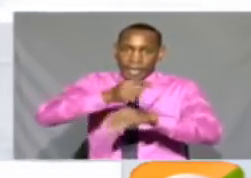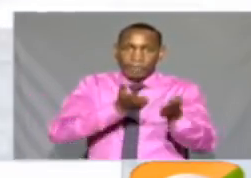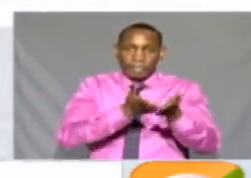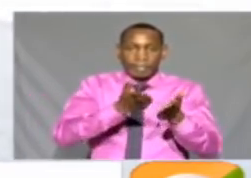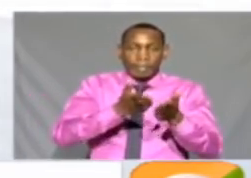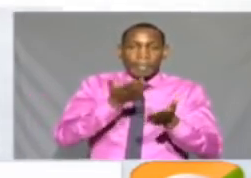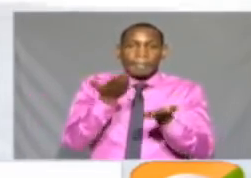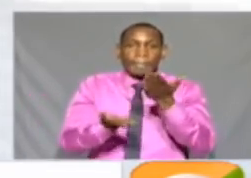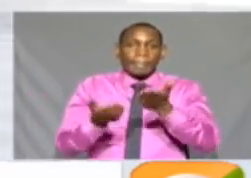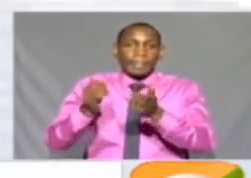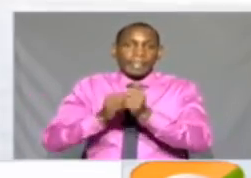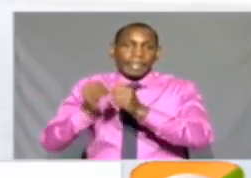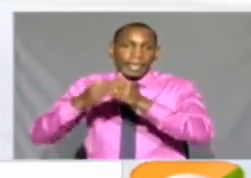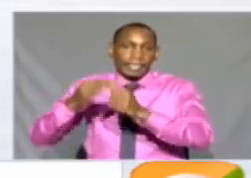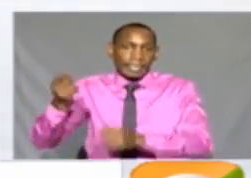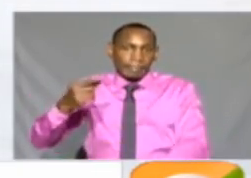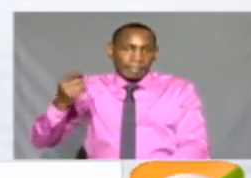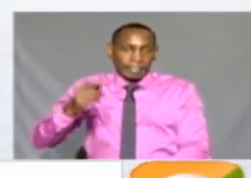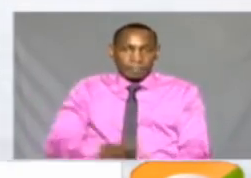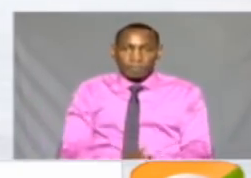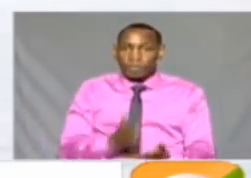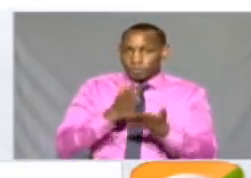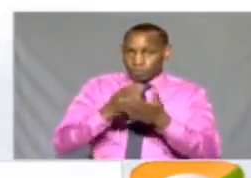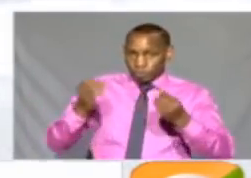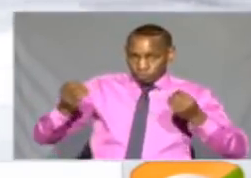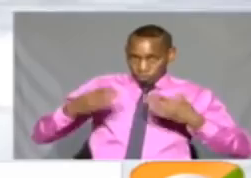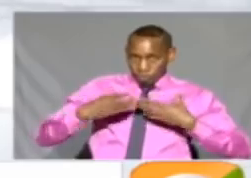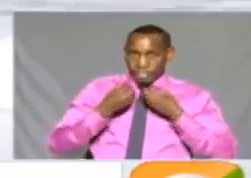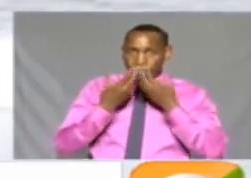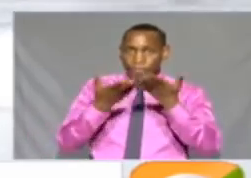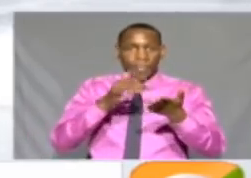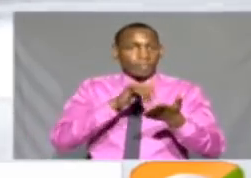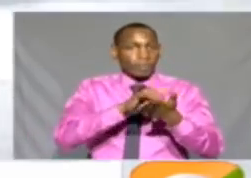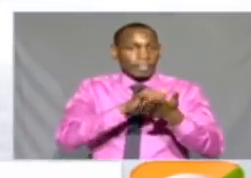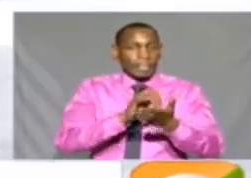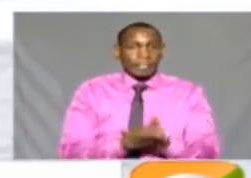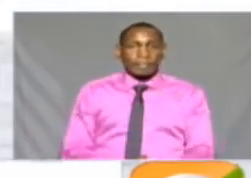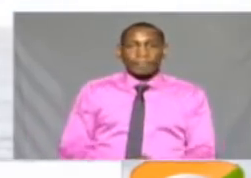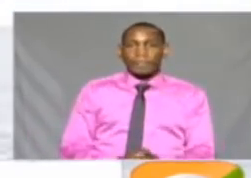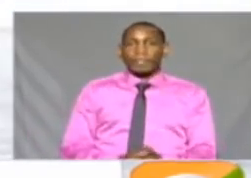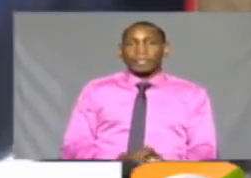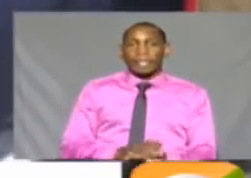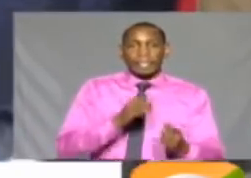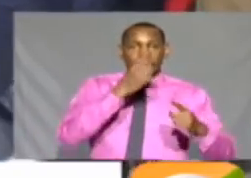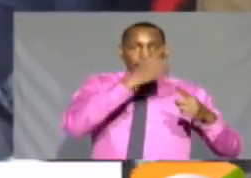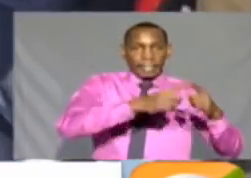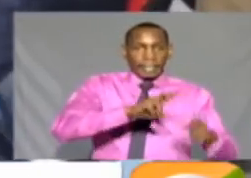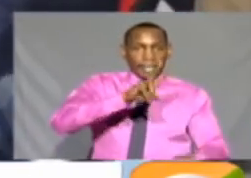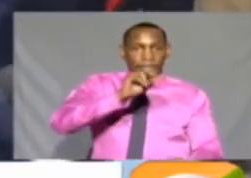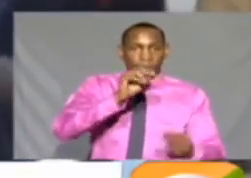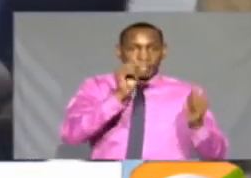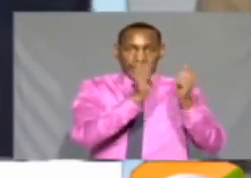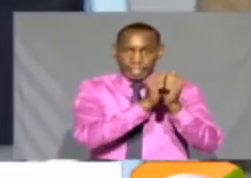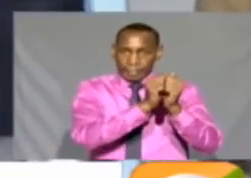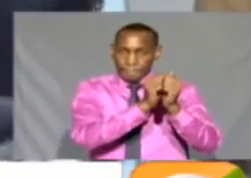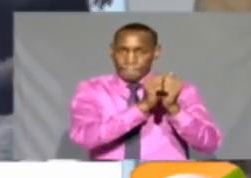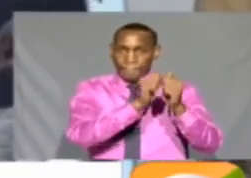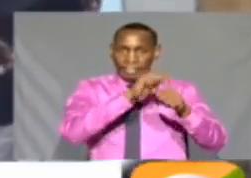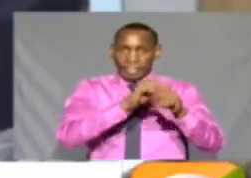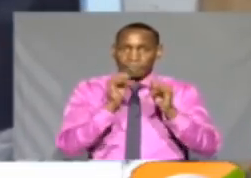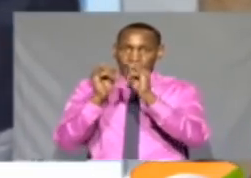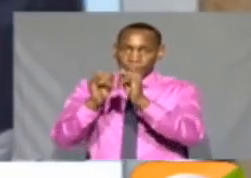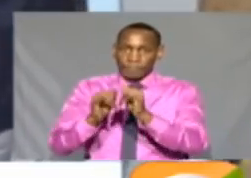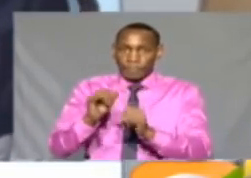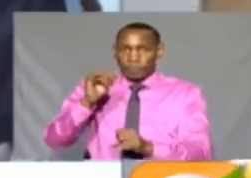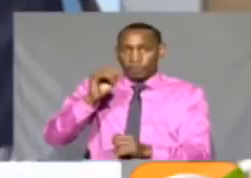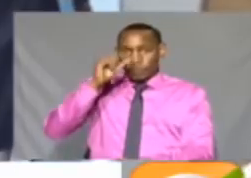18 months. Now, it will shock you to know that in around 2010, by the time the new